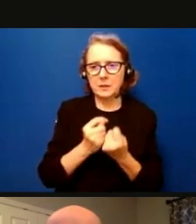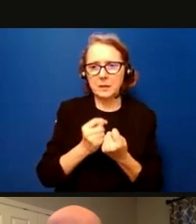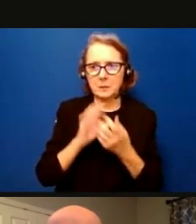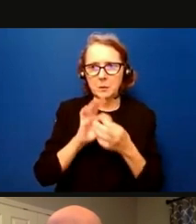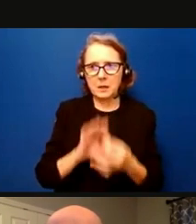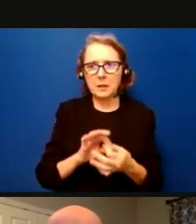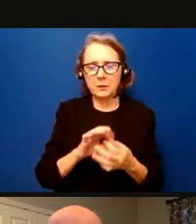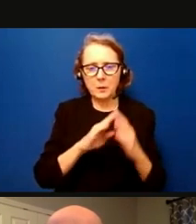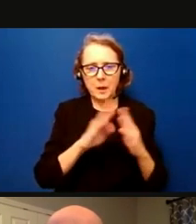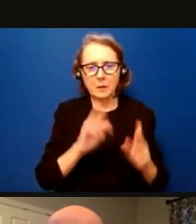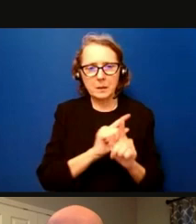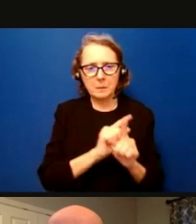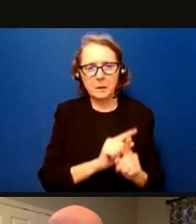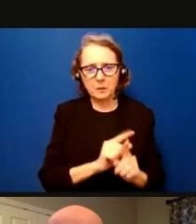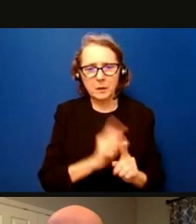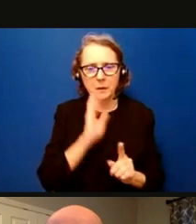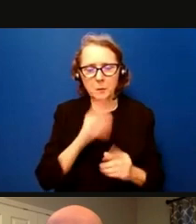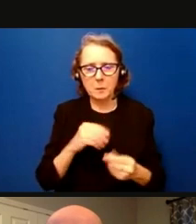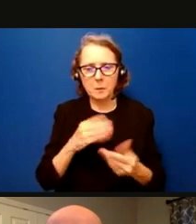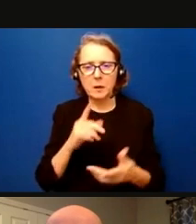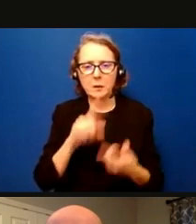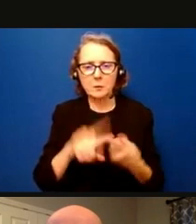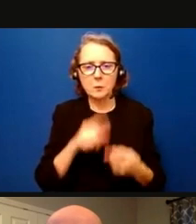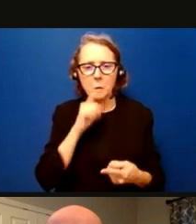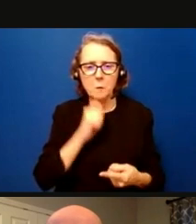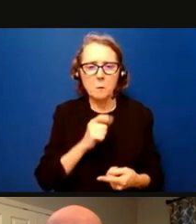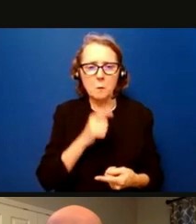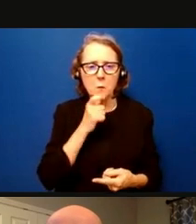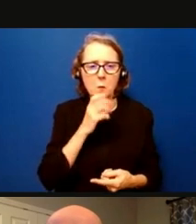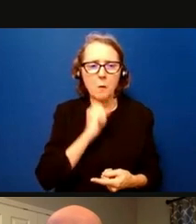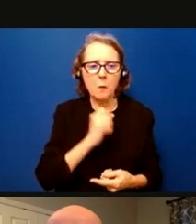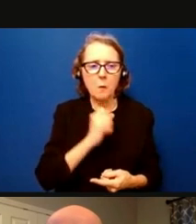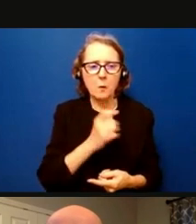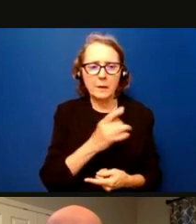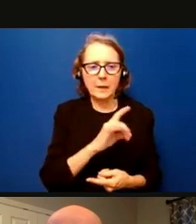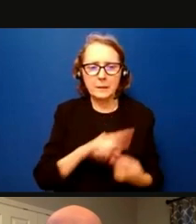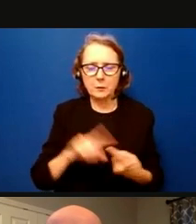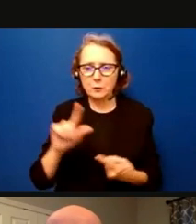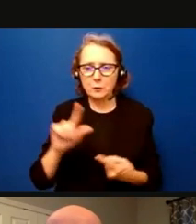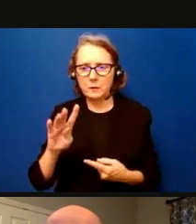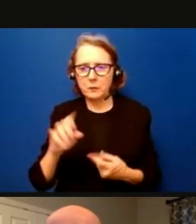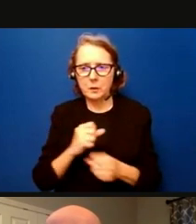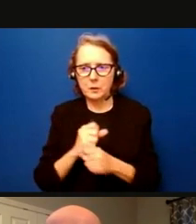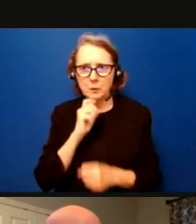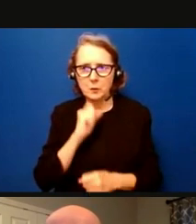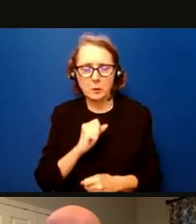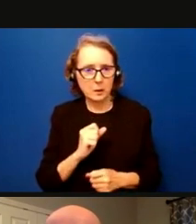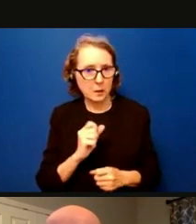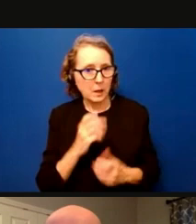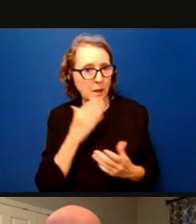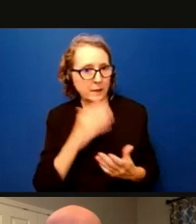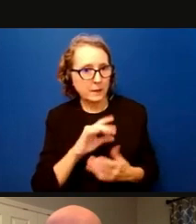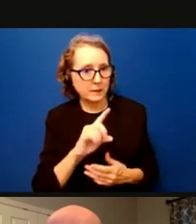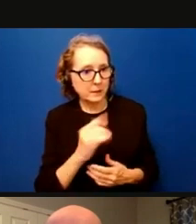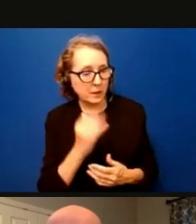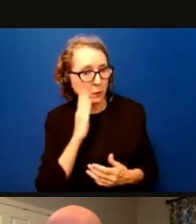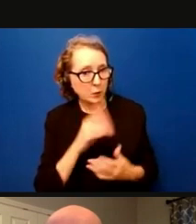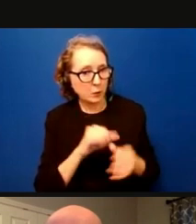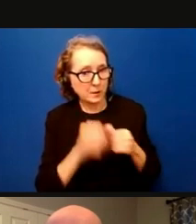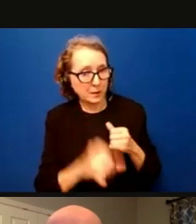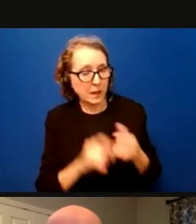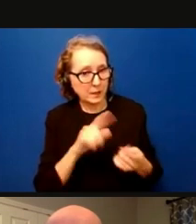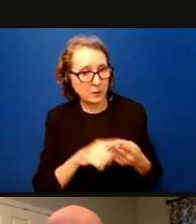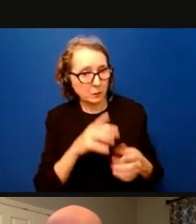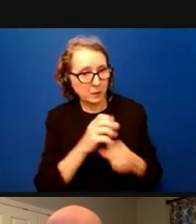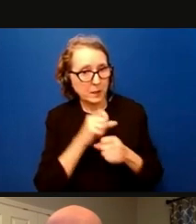that are going to be provided to those 18 to 24-year-olds. Thanks, DJ. Are you going to be sticking around until we get to that item on the agenda in case folks have